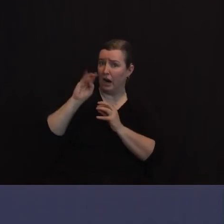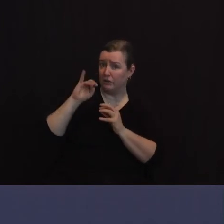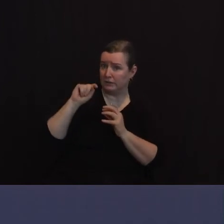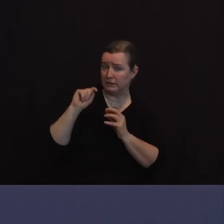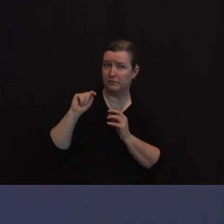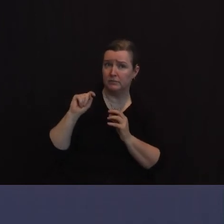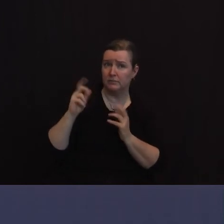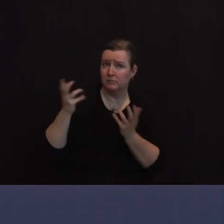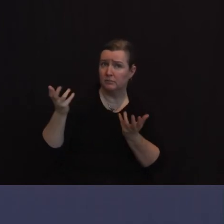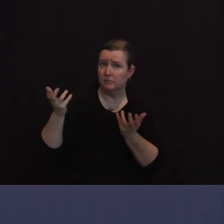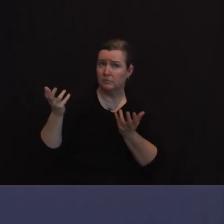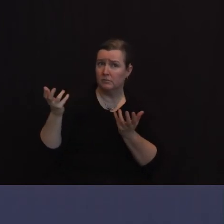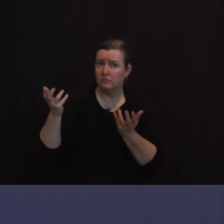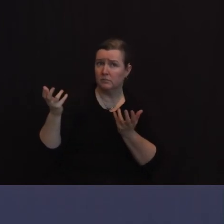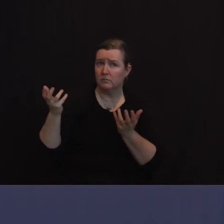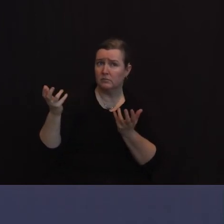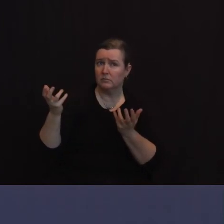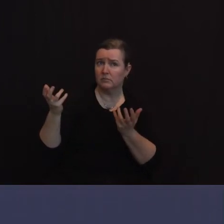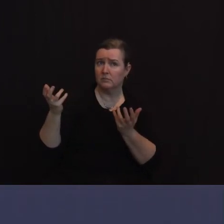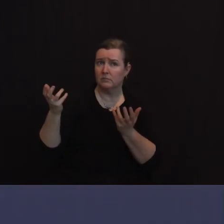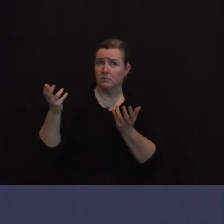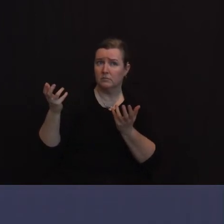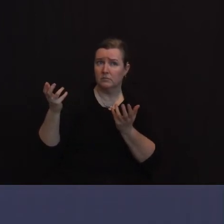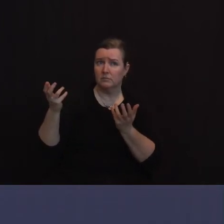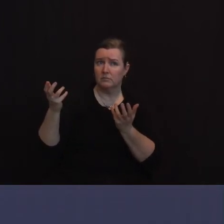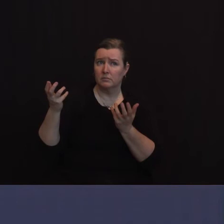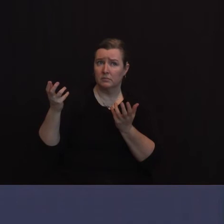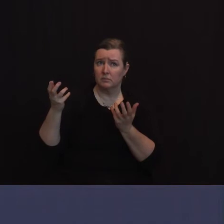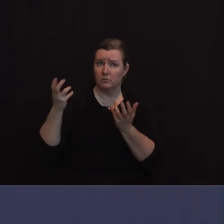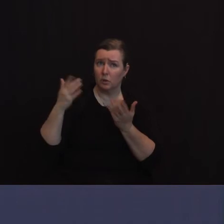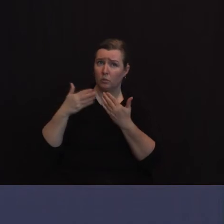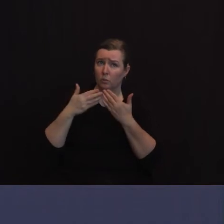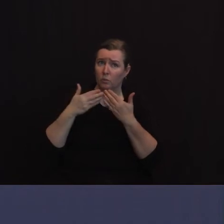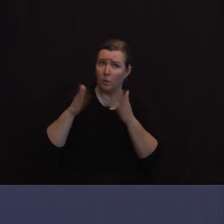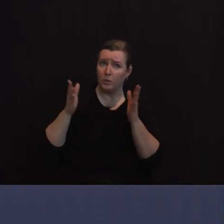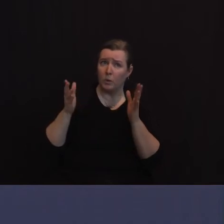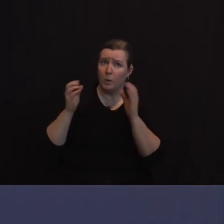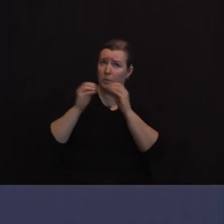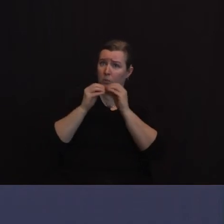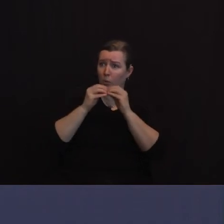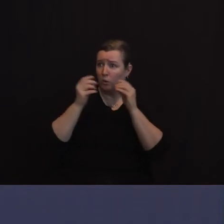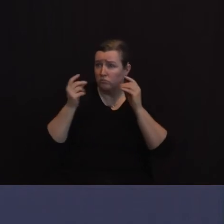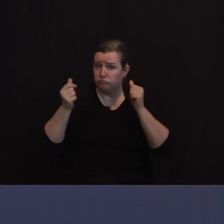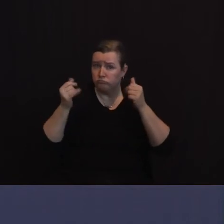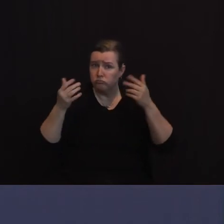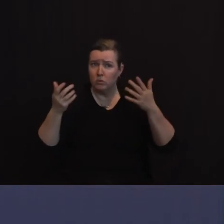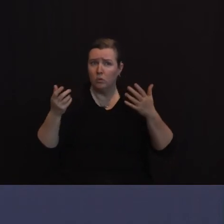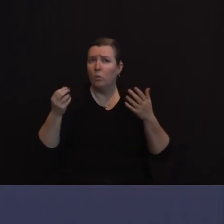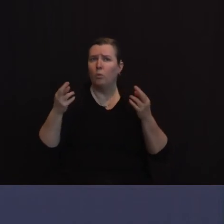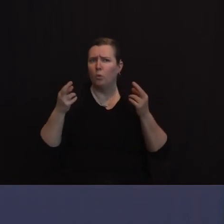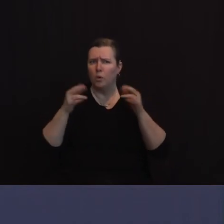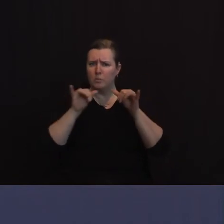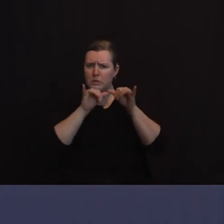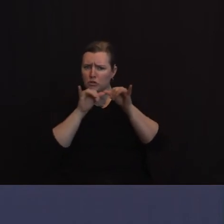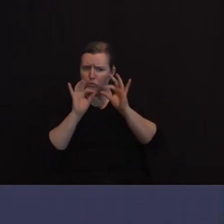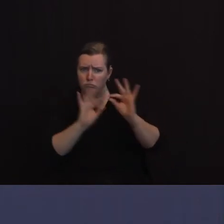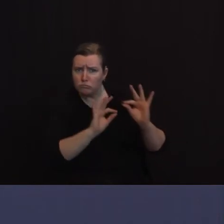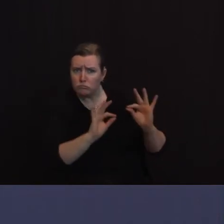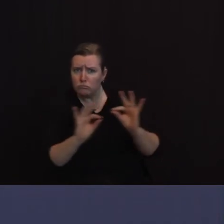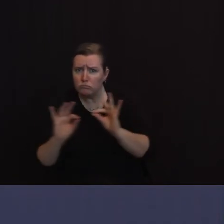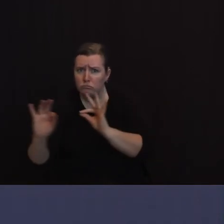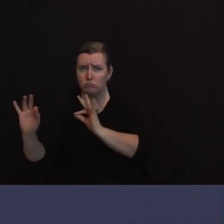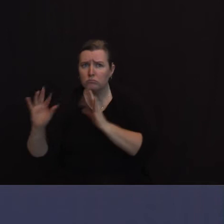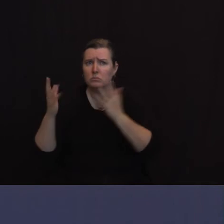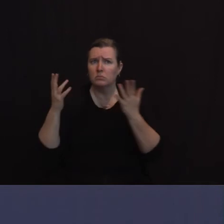if we continue to see the metrics moving in the right way? You've kind of commented on this already. But would there be